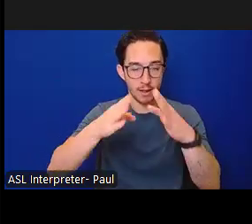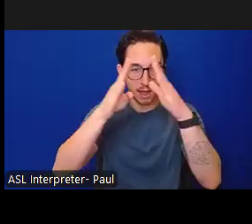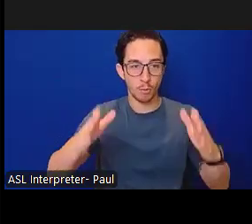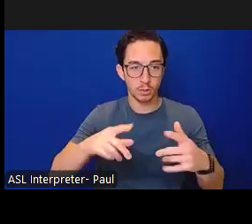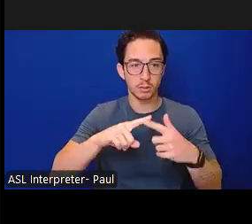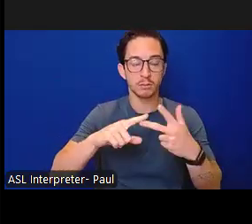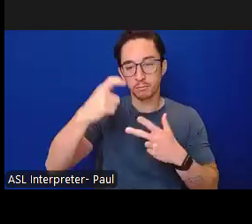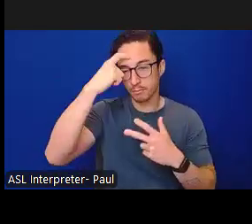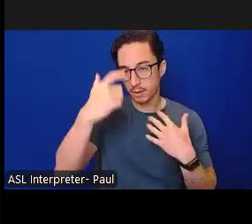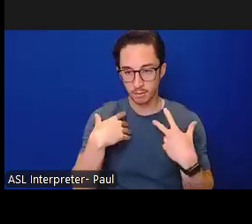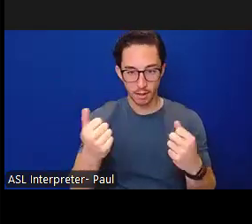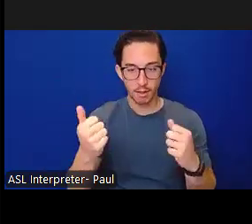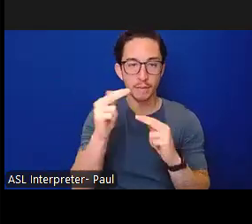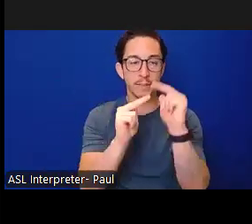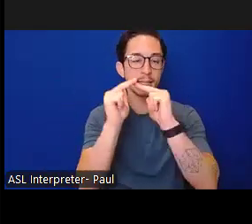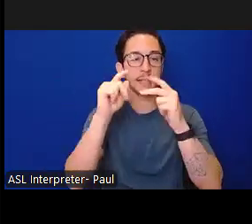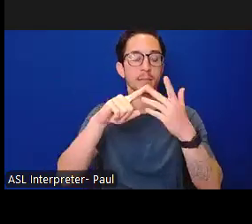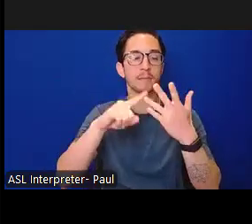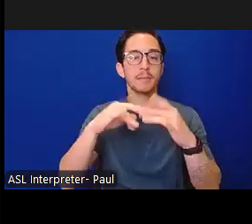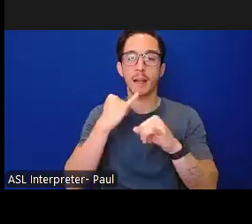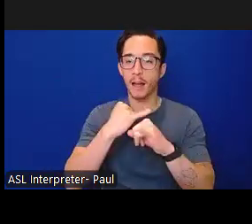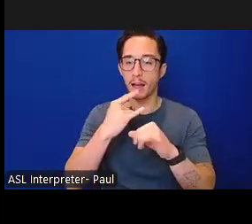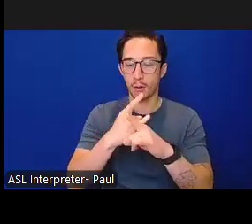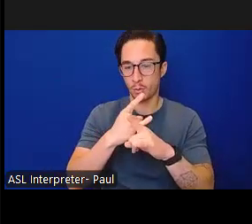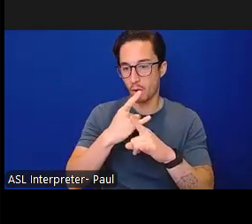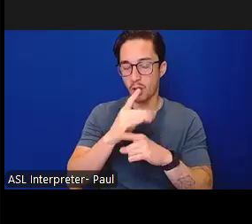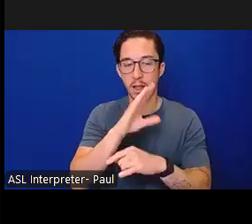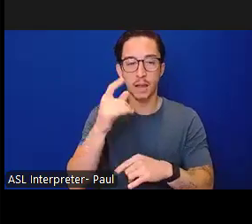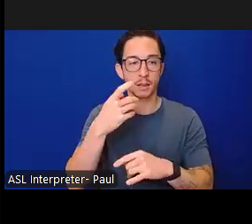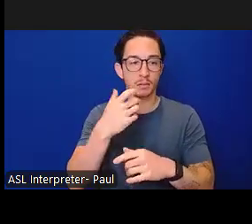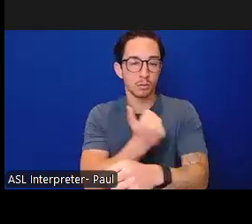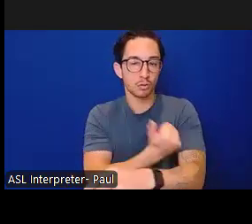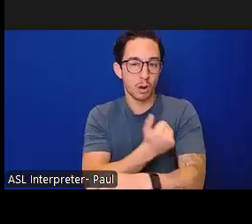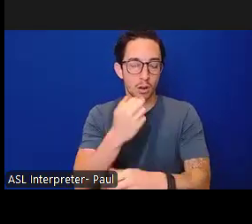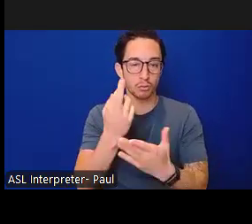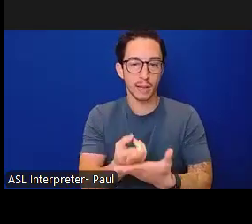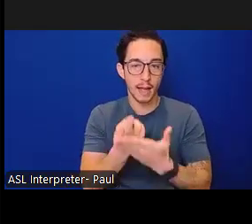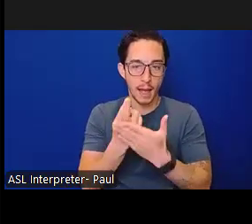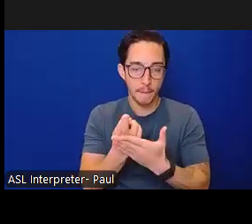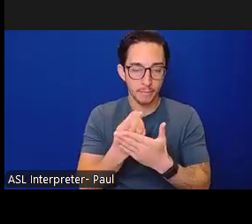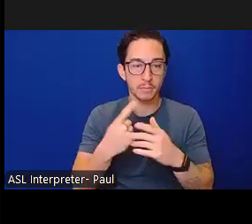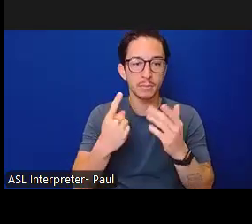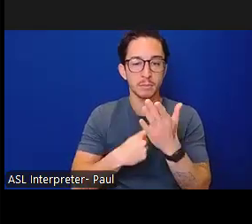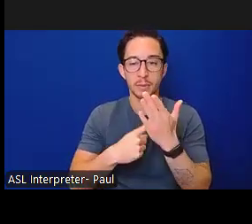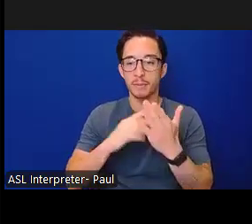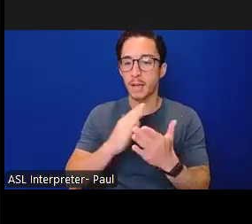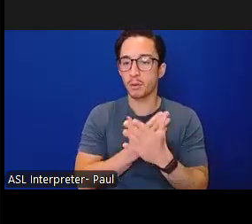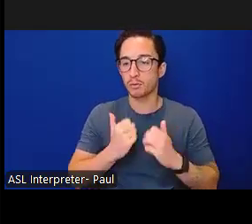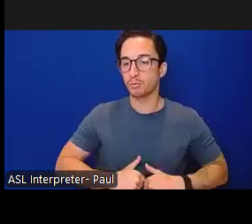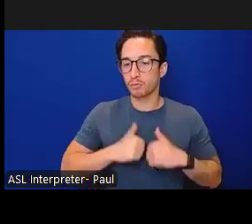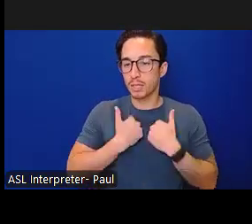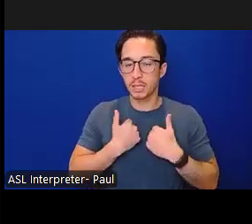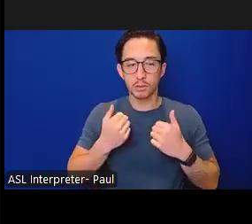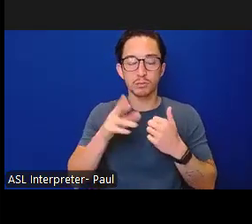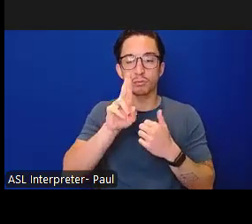health facility, alcohol or drug rehab, sometimes even our residential reentry centers.